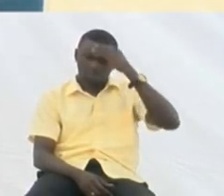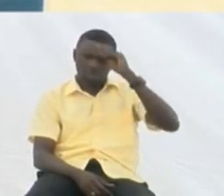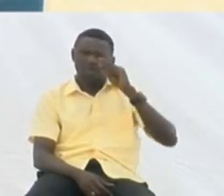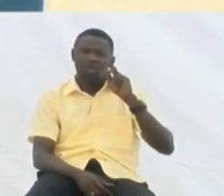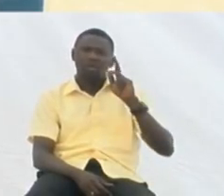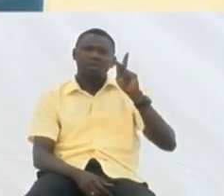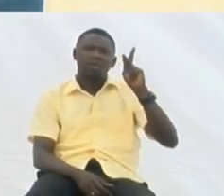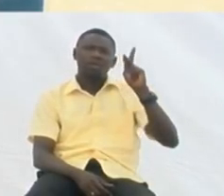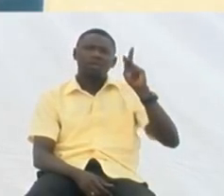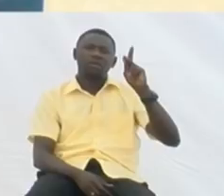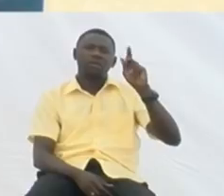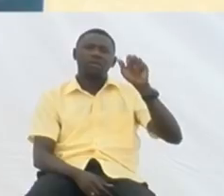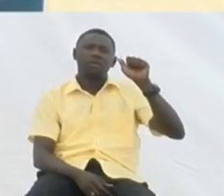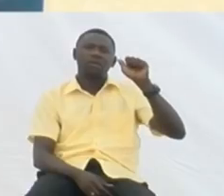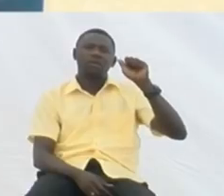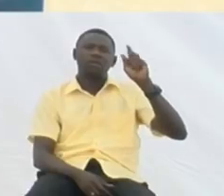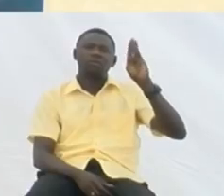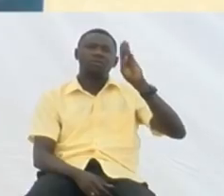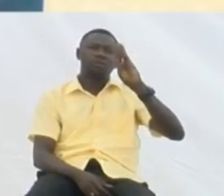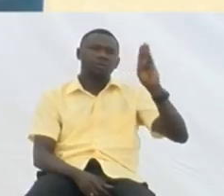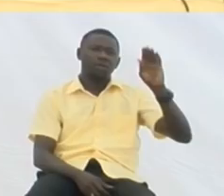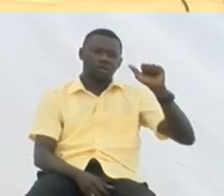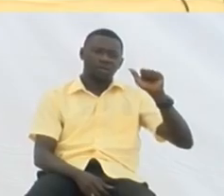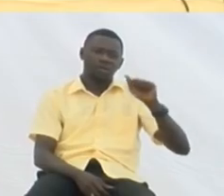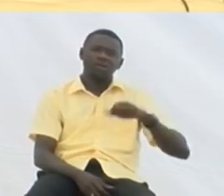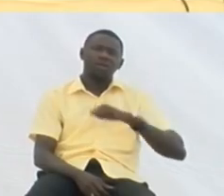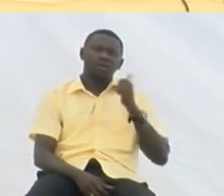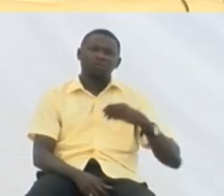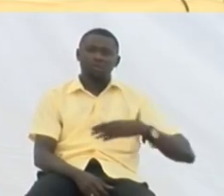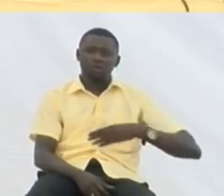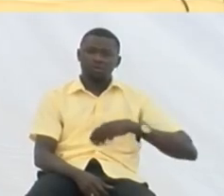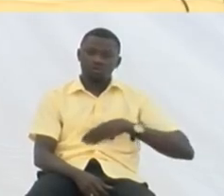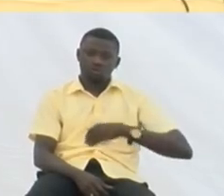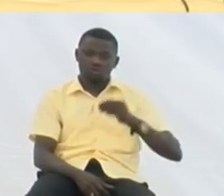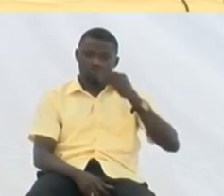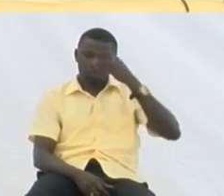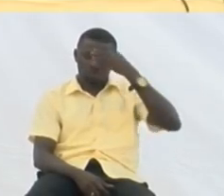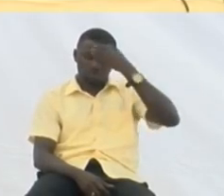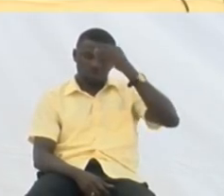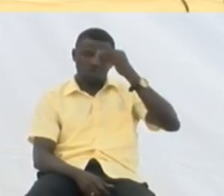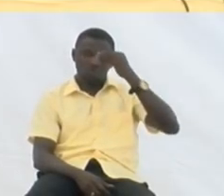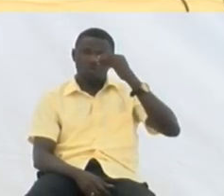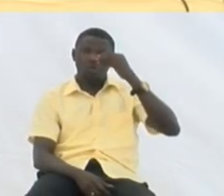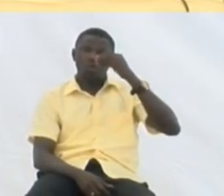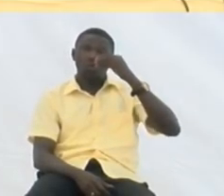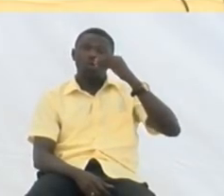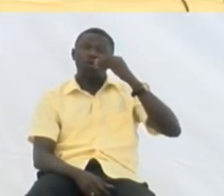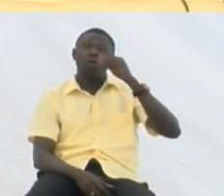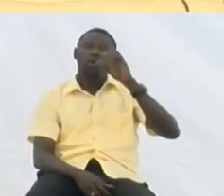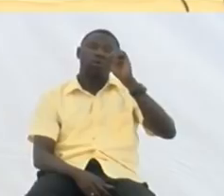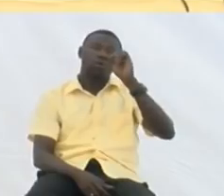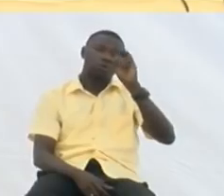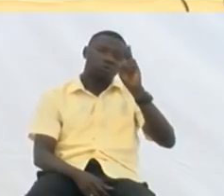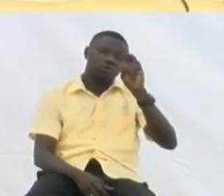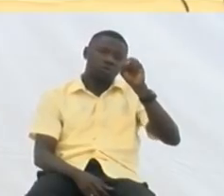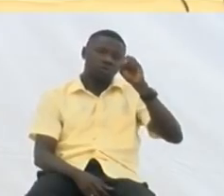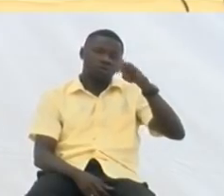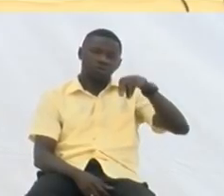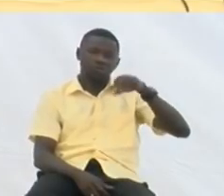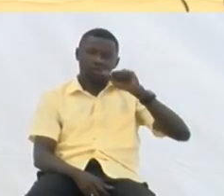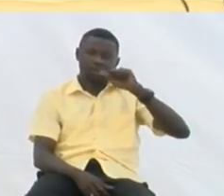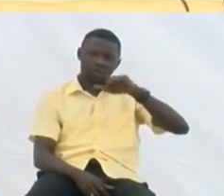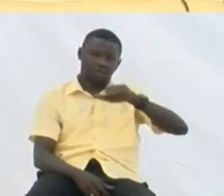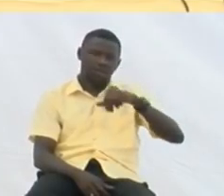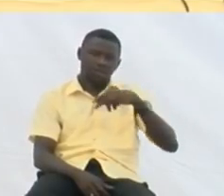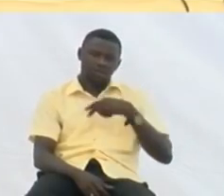bojang. Nadima Usman Bojang fanabe o kafokono. My son Usman Bojang was also among this group. Okay, olomu. These